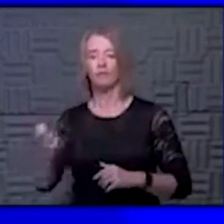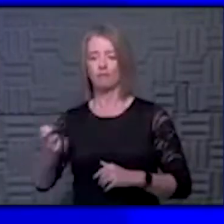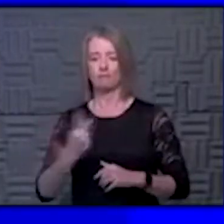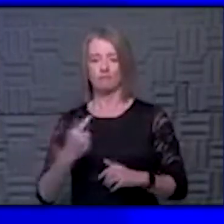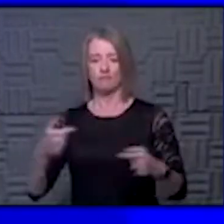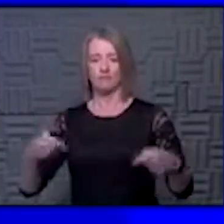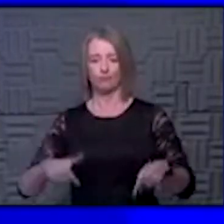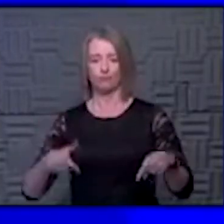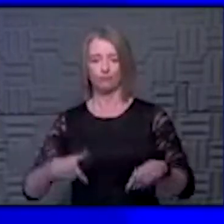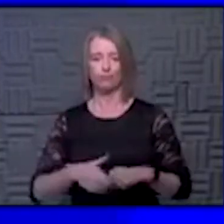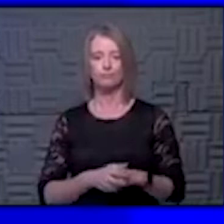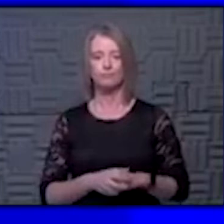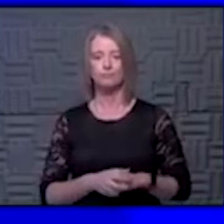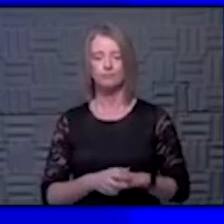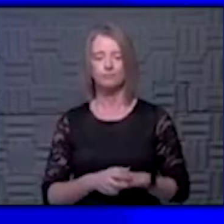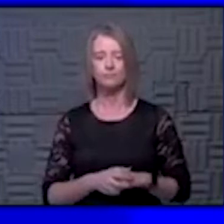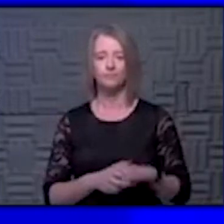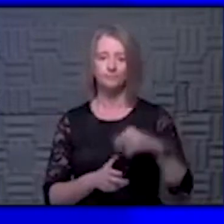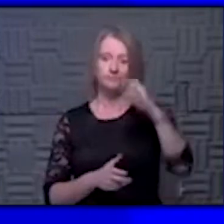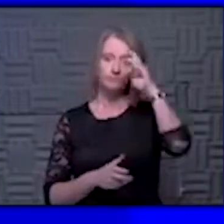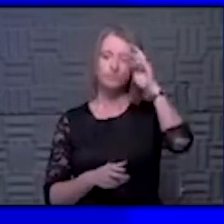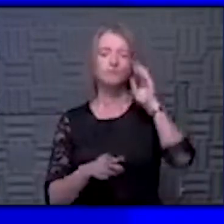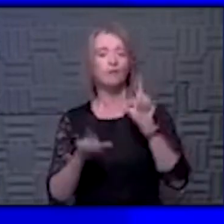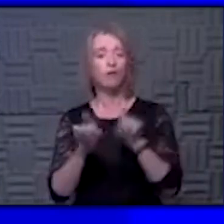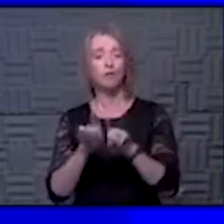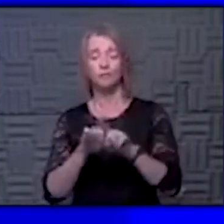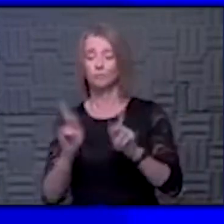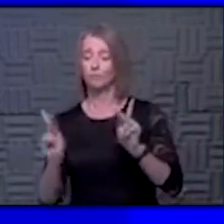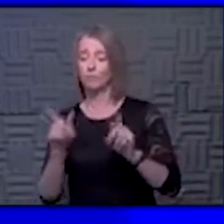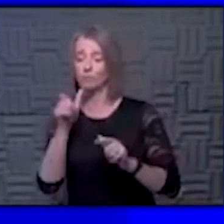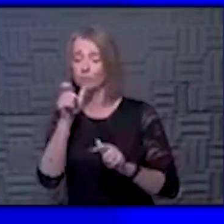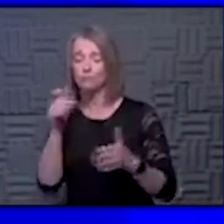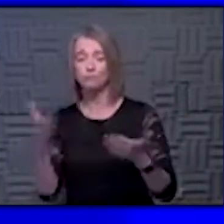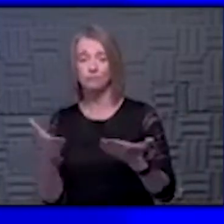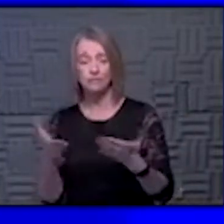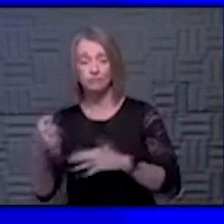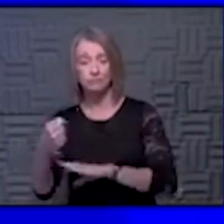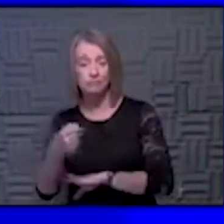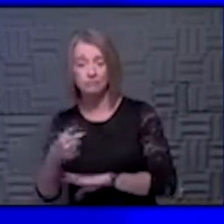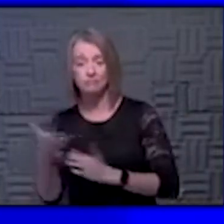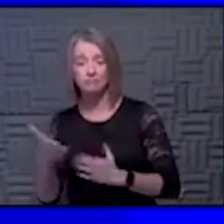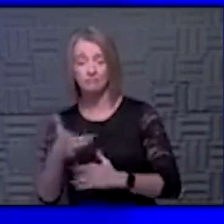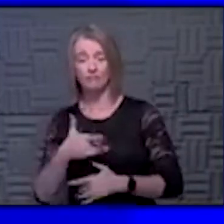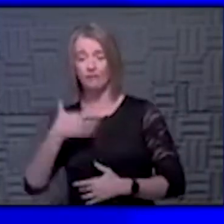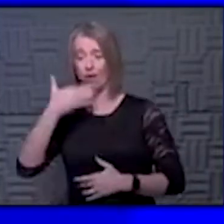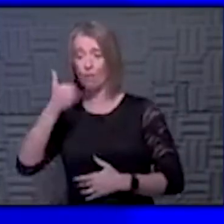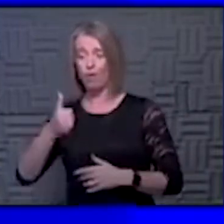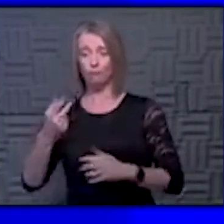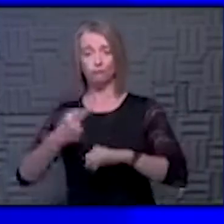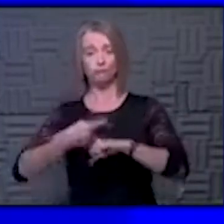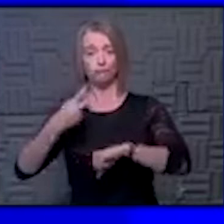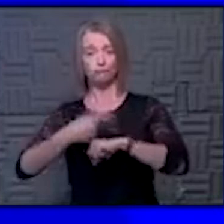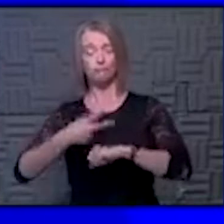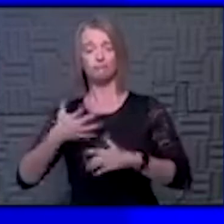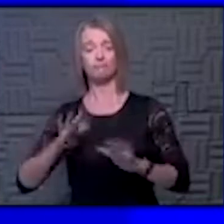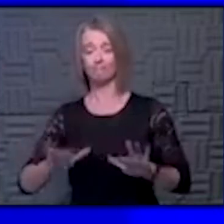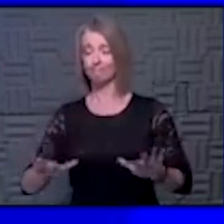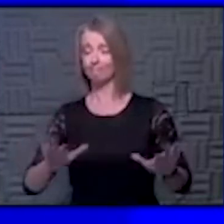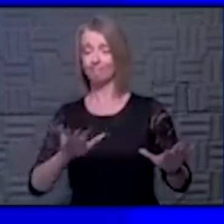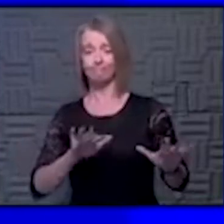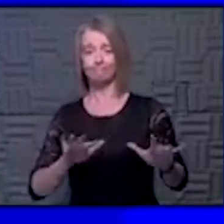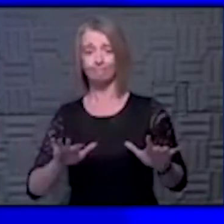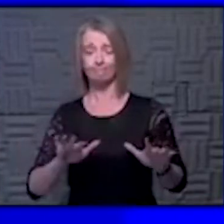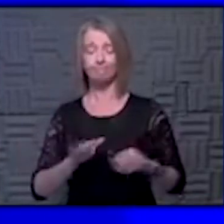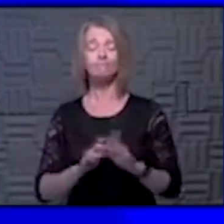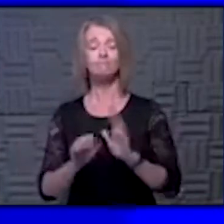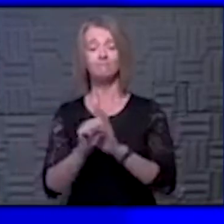here. But that road has gone the other way too. There's people who were admitted here, felt well after a couple days, after their first few days